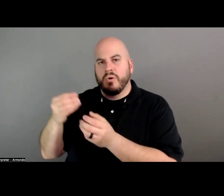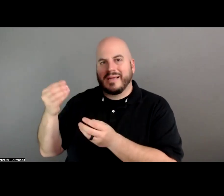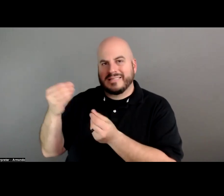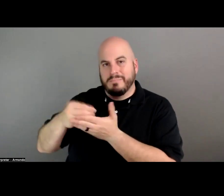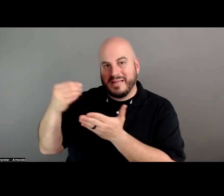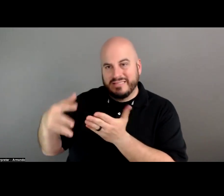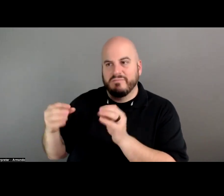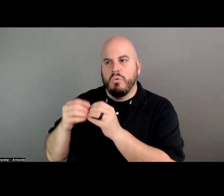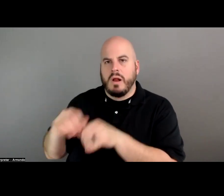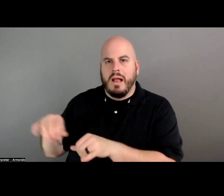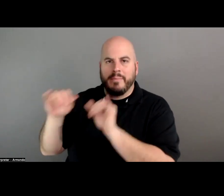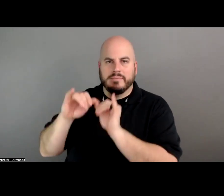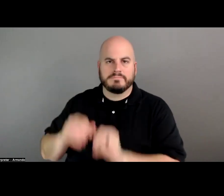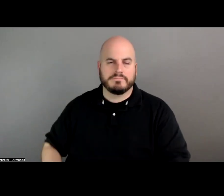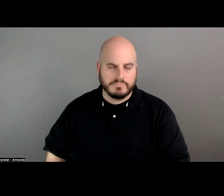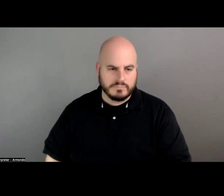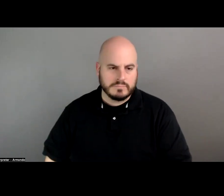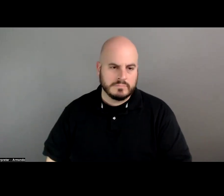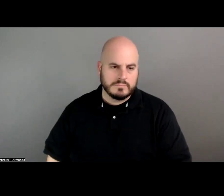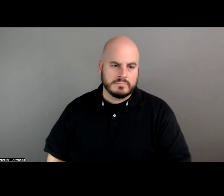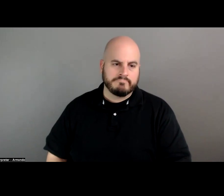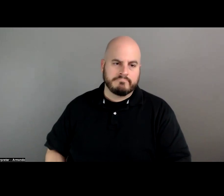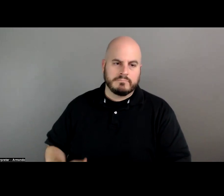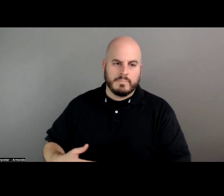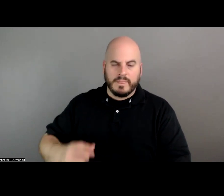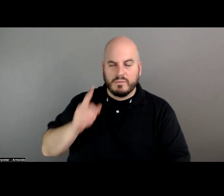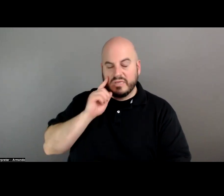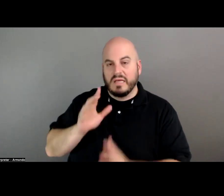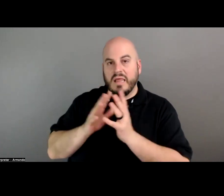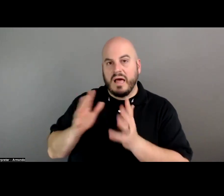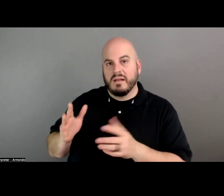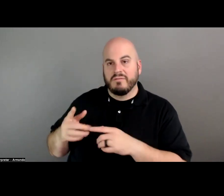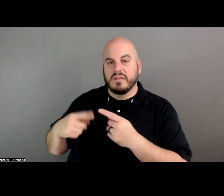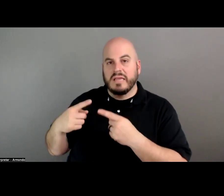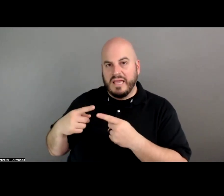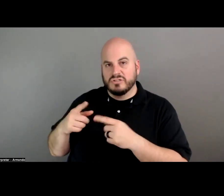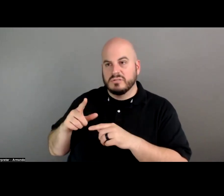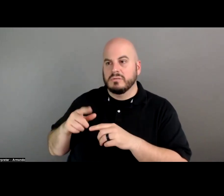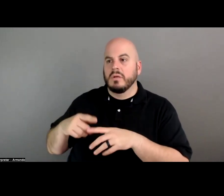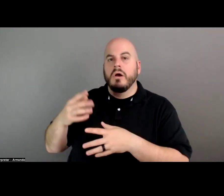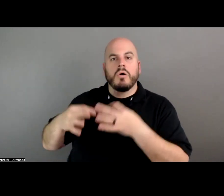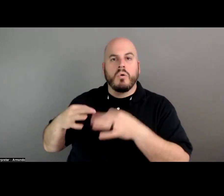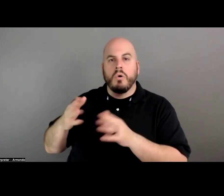common because we see a ton of litigation in the Title III space already in digital accessibility,